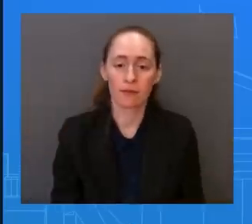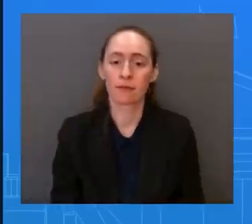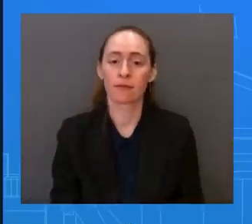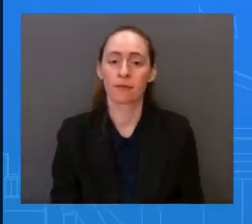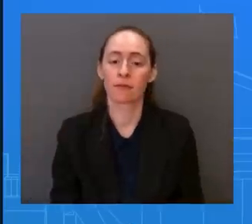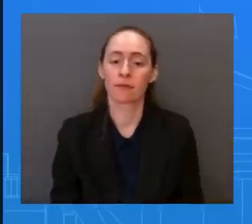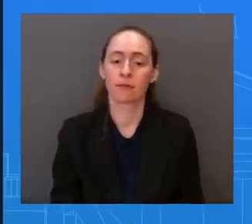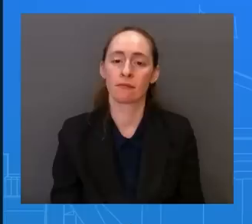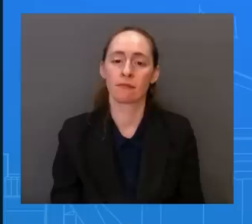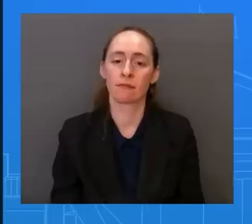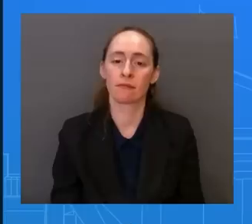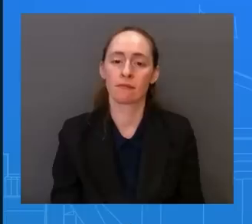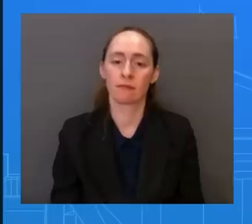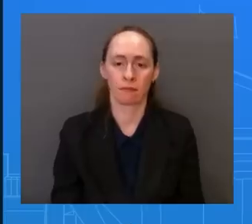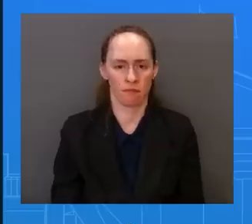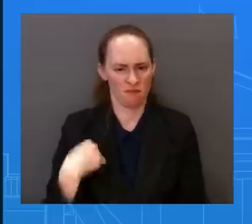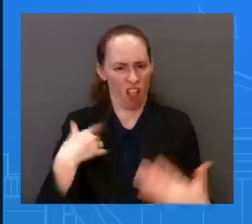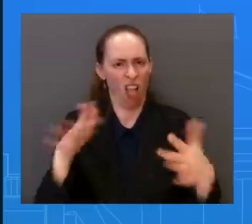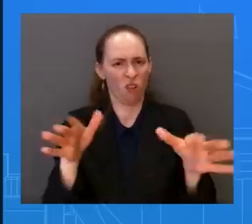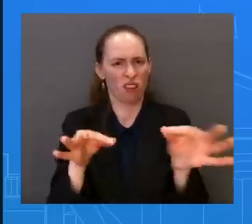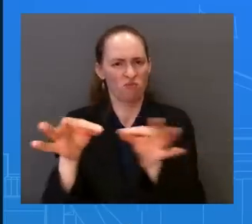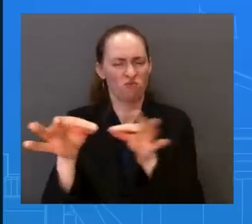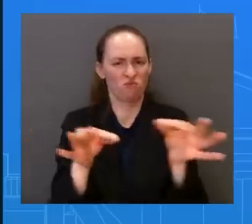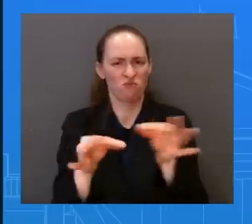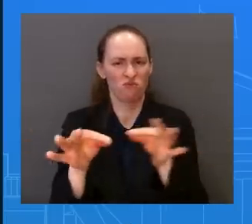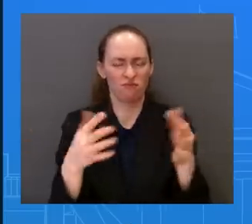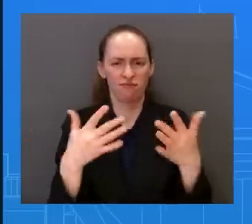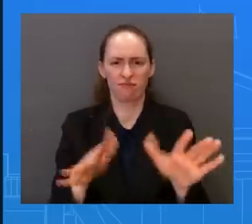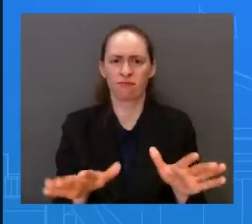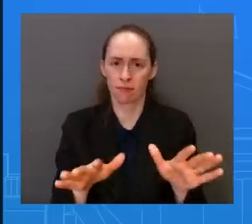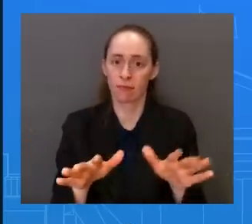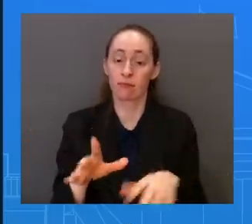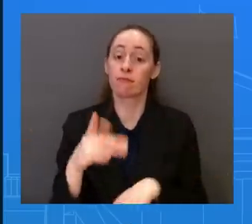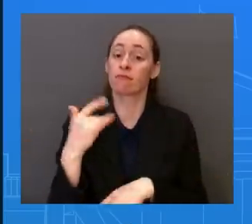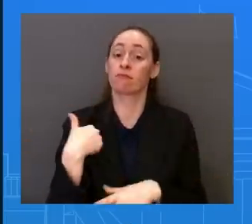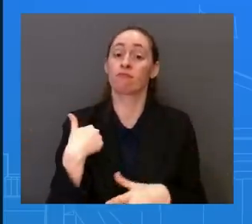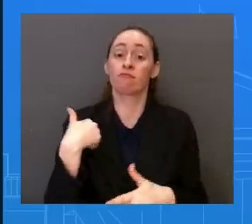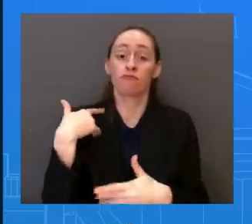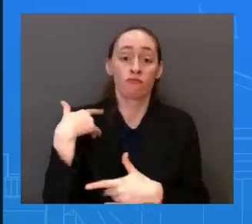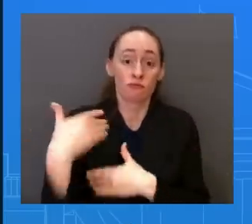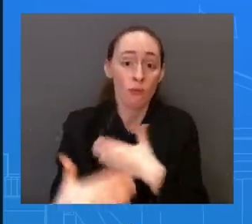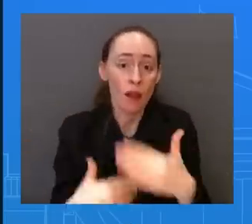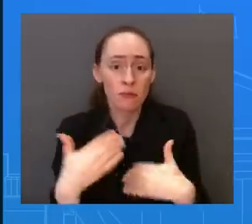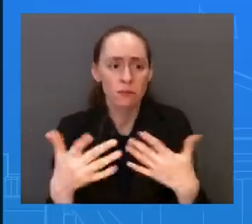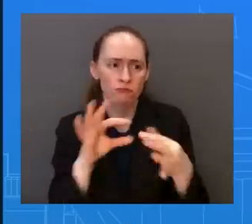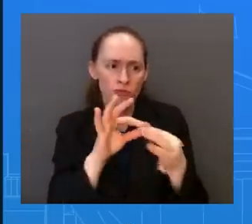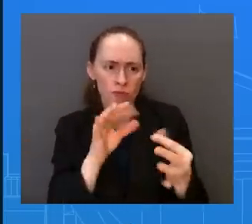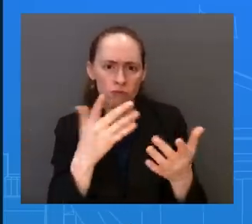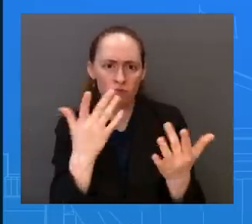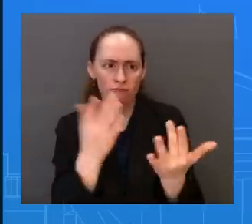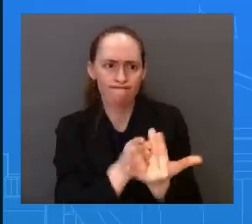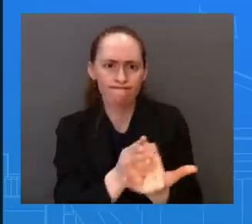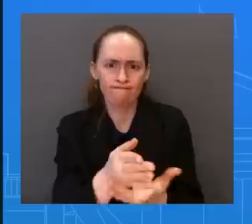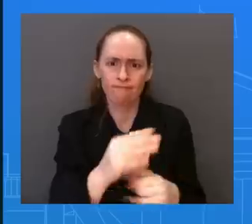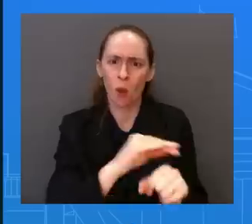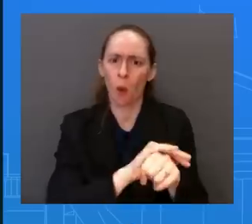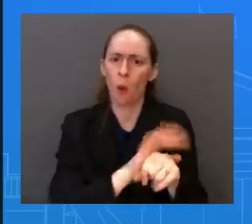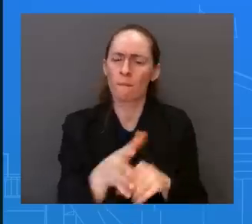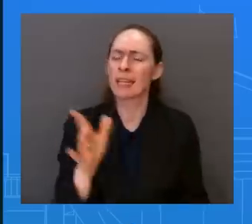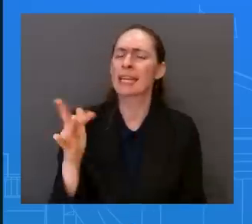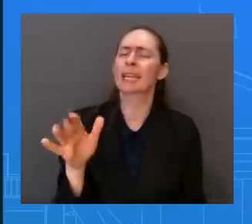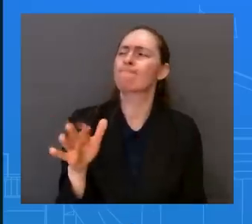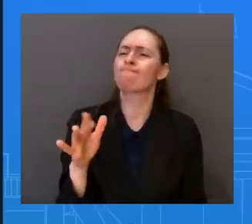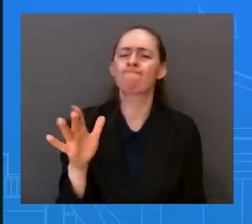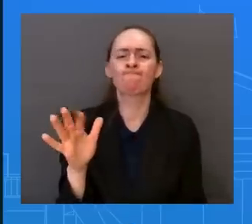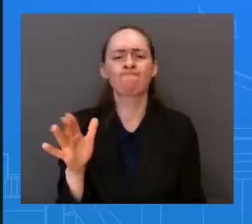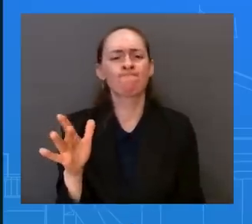COVID, it no longer is holding back our economy and